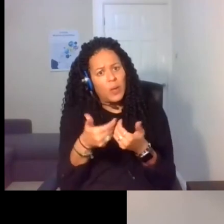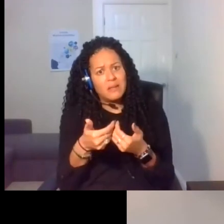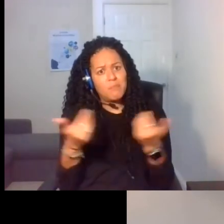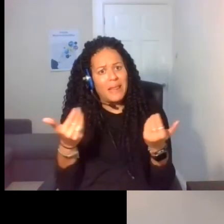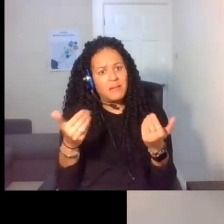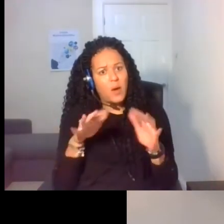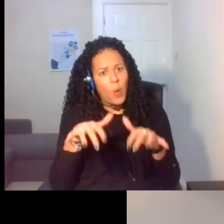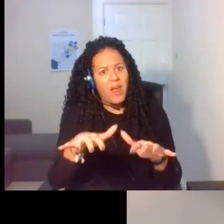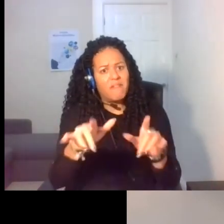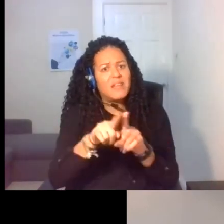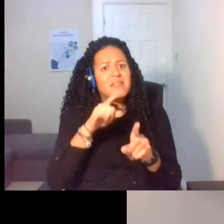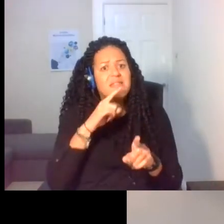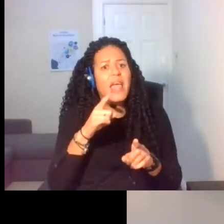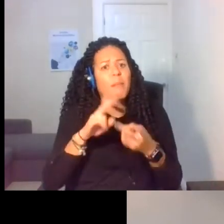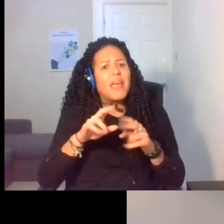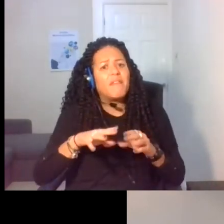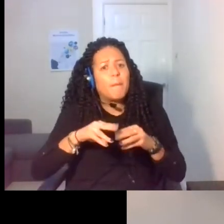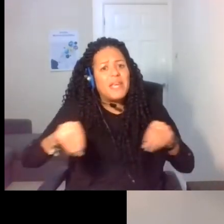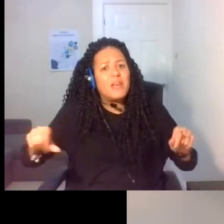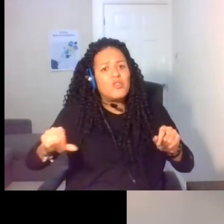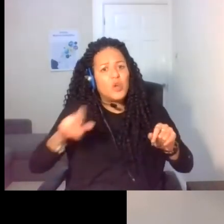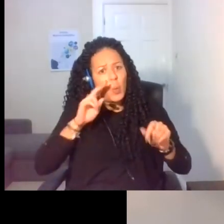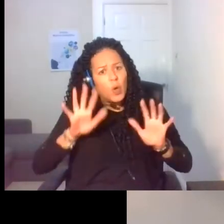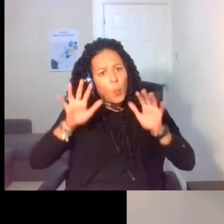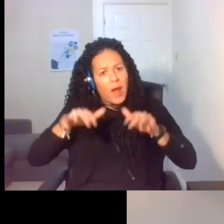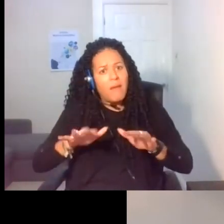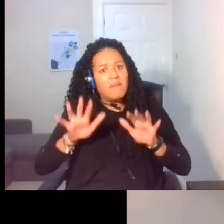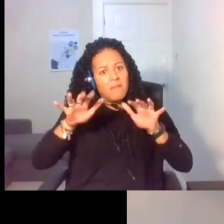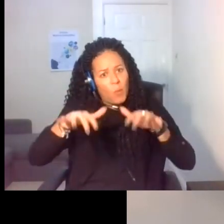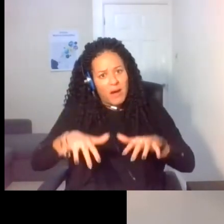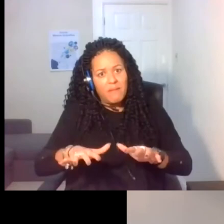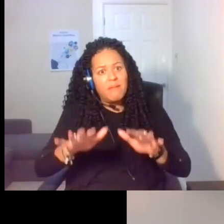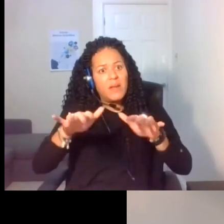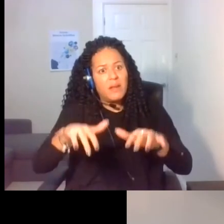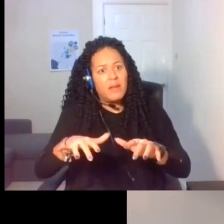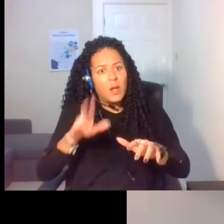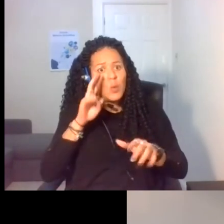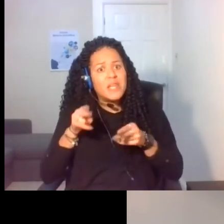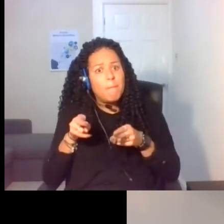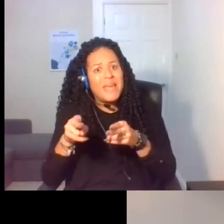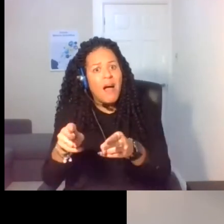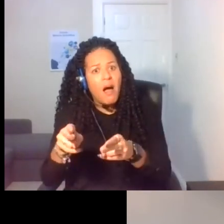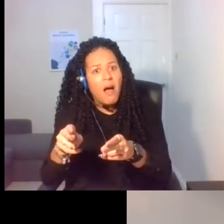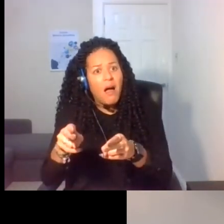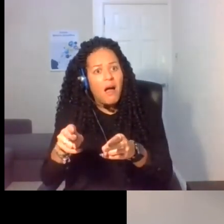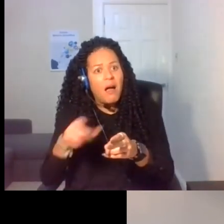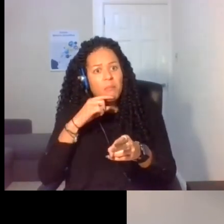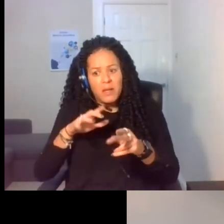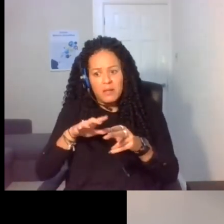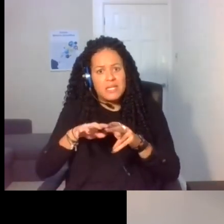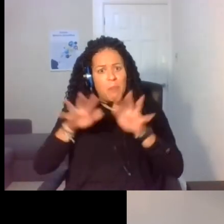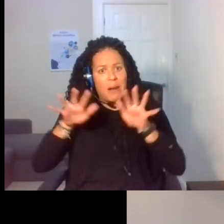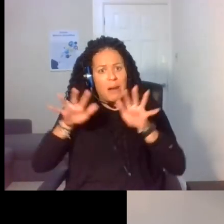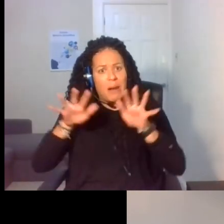If you go to the seaside and you look at the waves and you are at a pier, you will see the waves passing on both sides of the